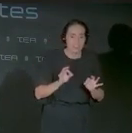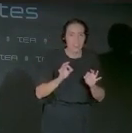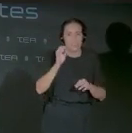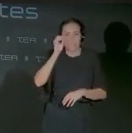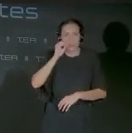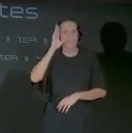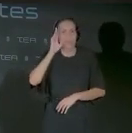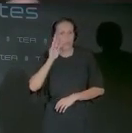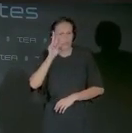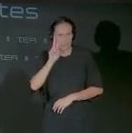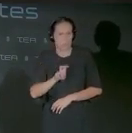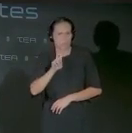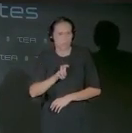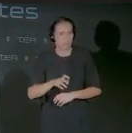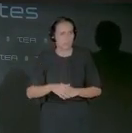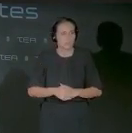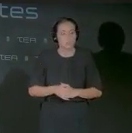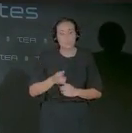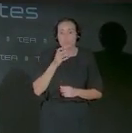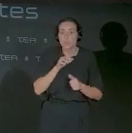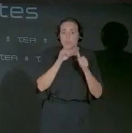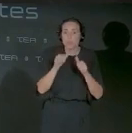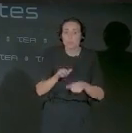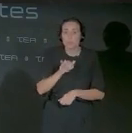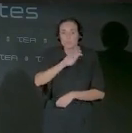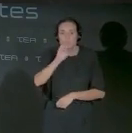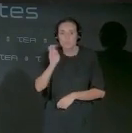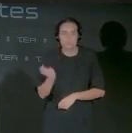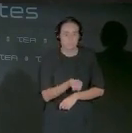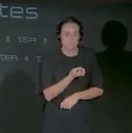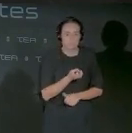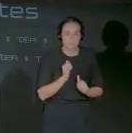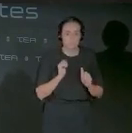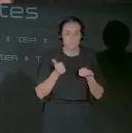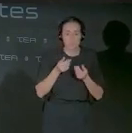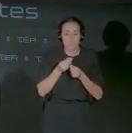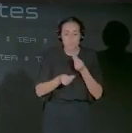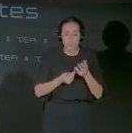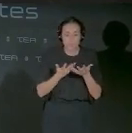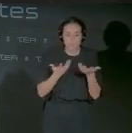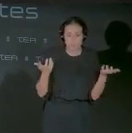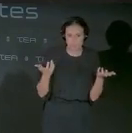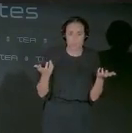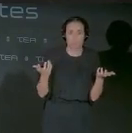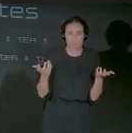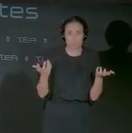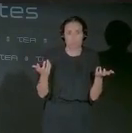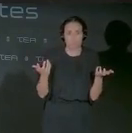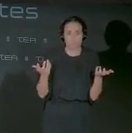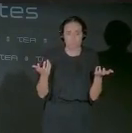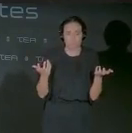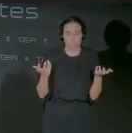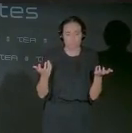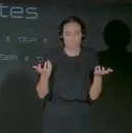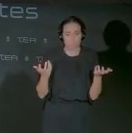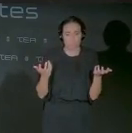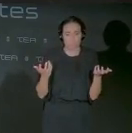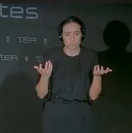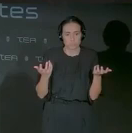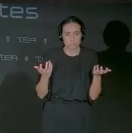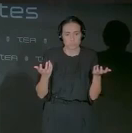text, which is how we started originally, because that's all we had. But you don't. It's